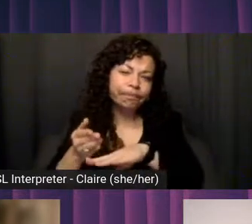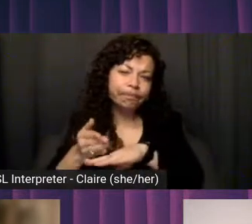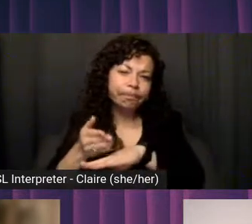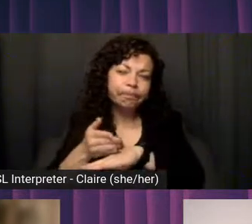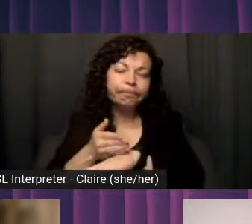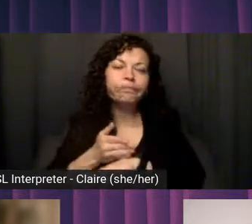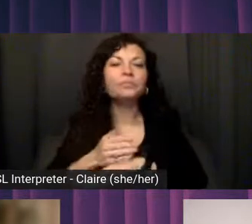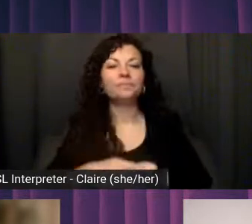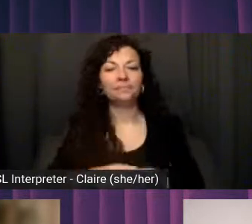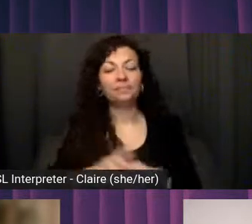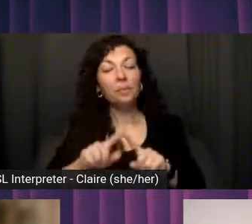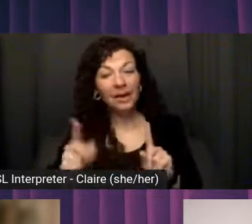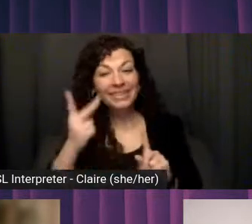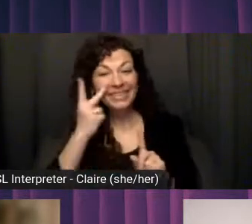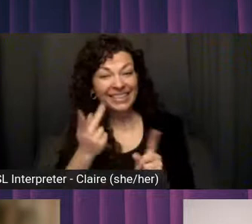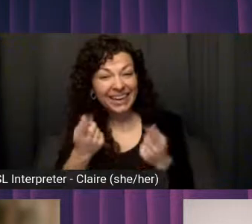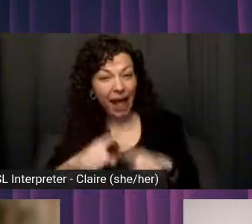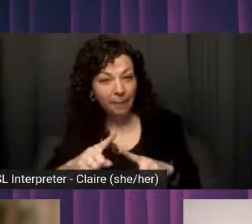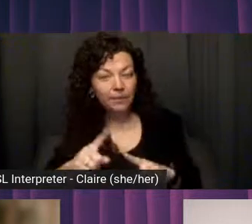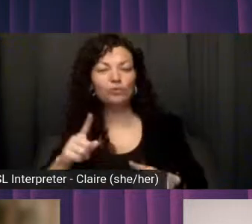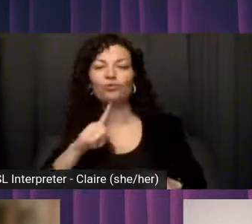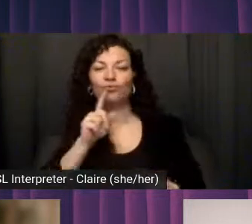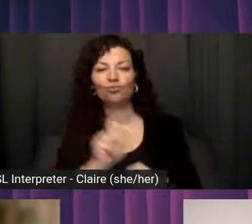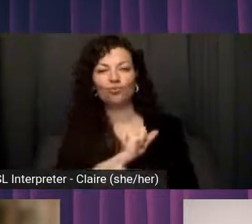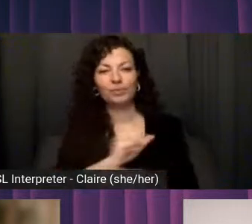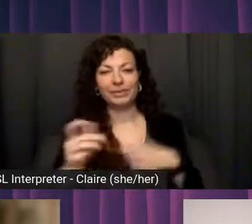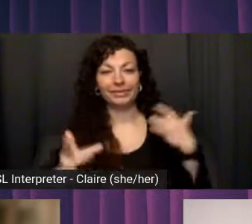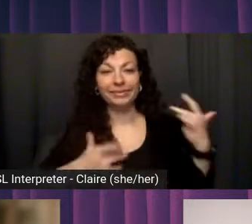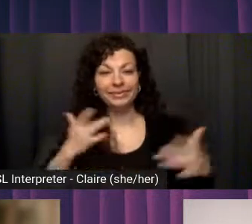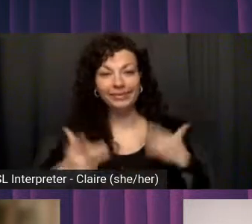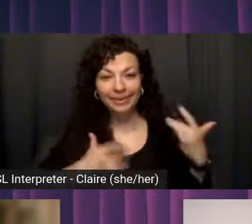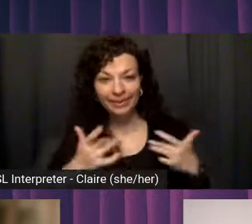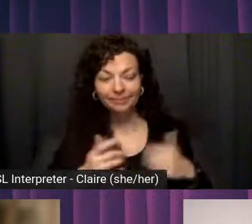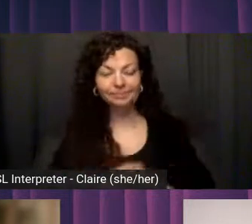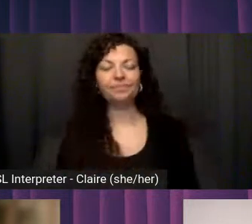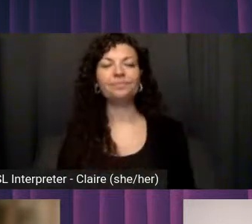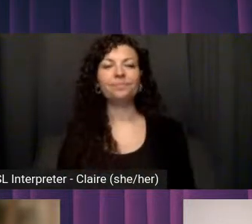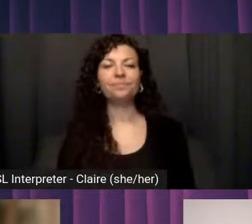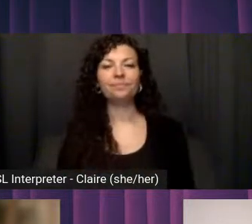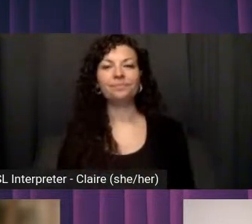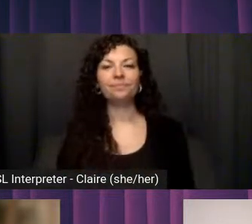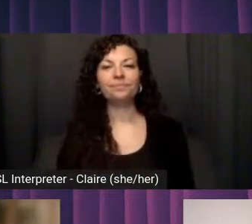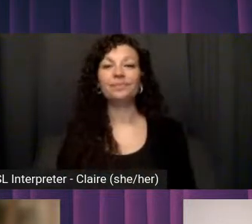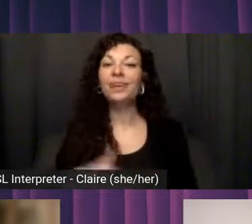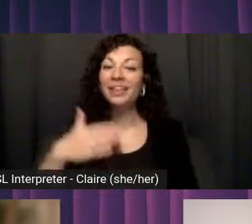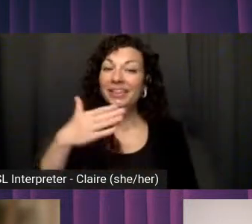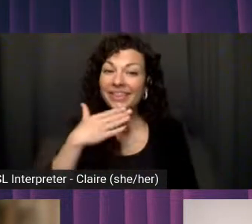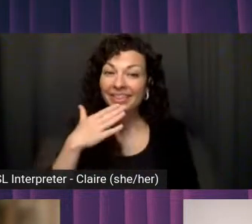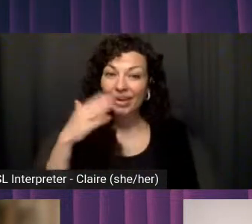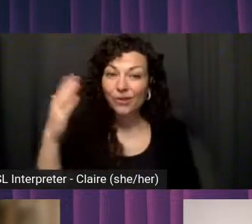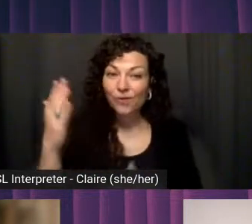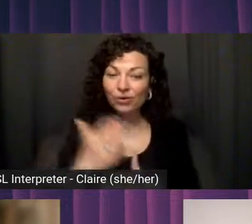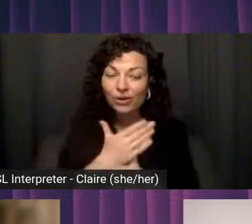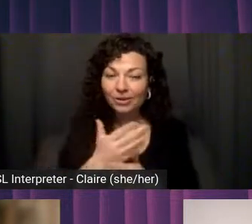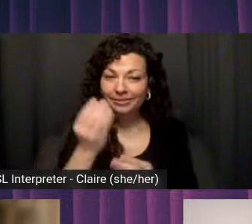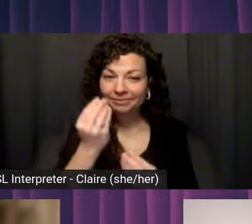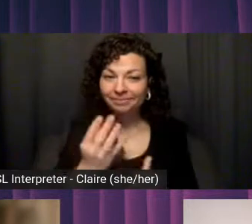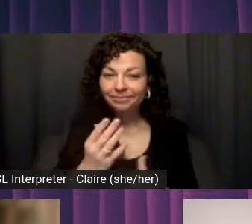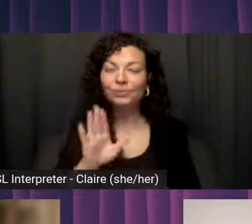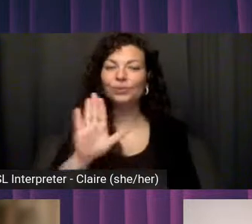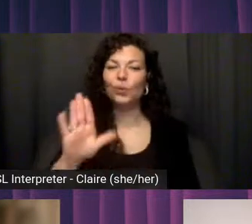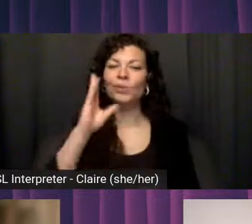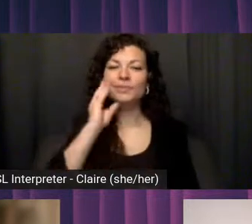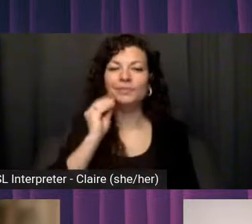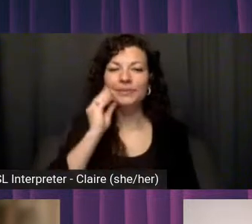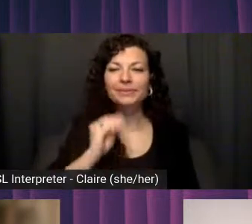me. Thank you. Thank you for sharing about your journey to this work. You know, one